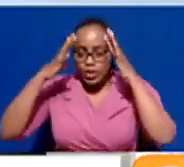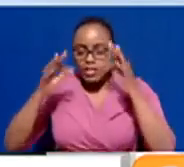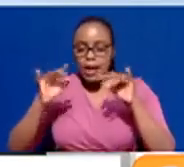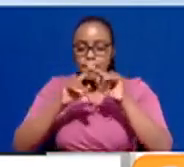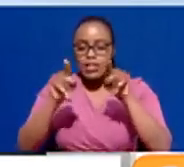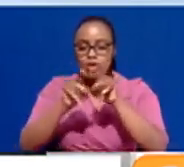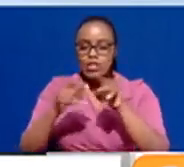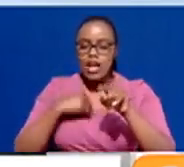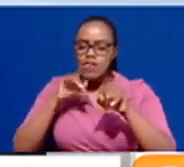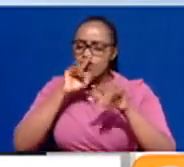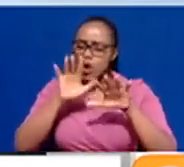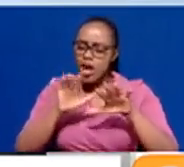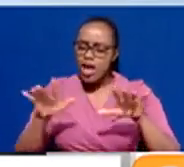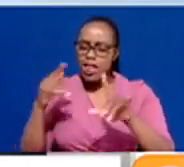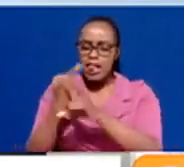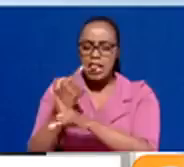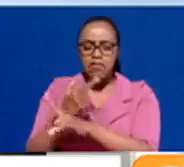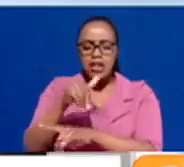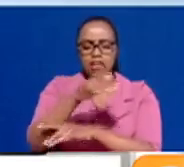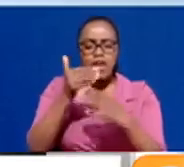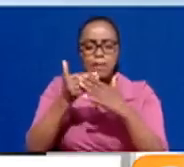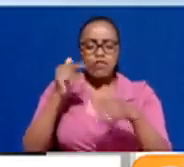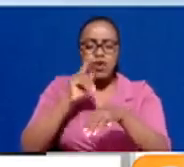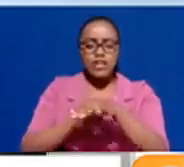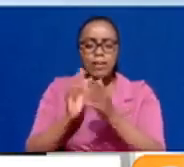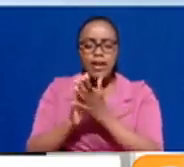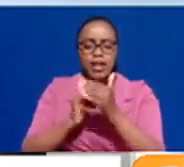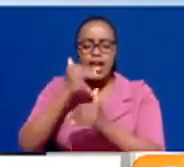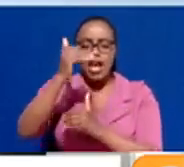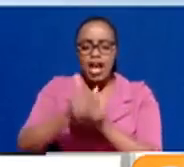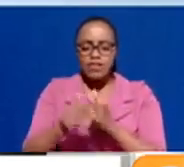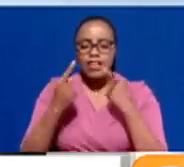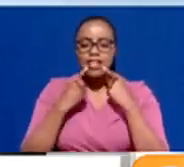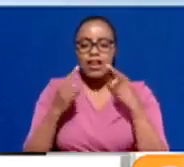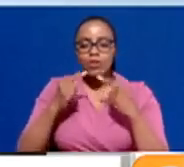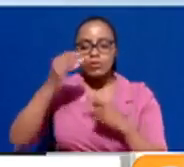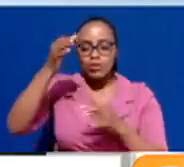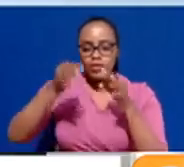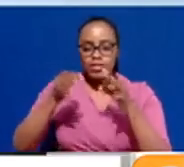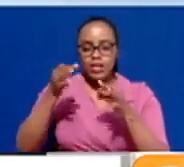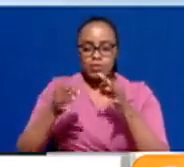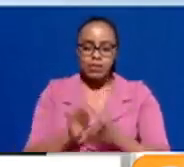Meanwhile, there was calm across the country before, during, and after the delivery of the judgment.